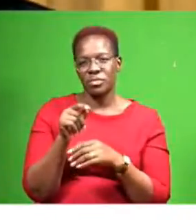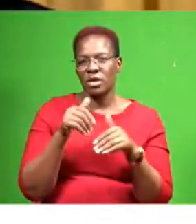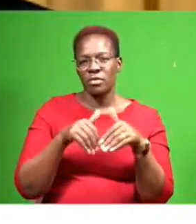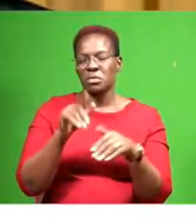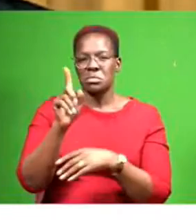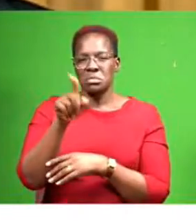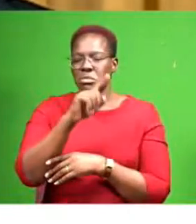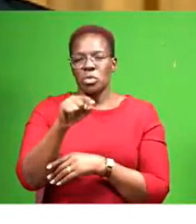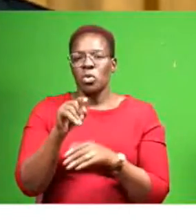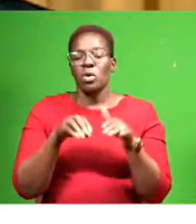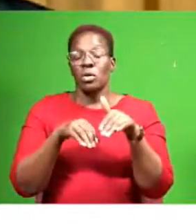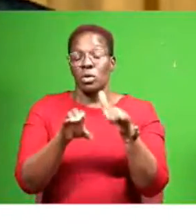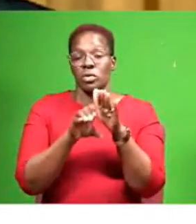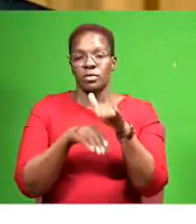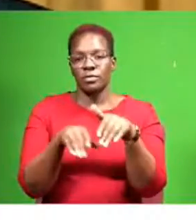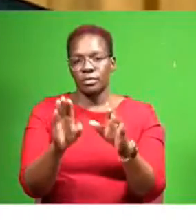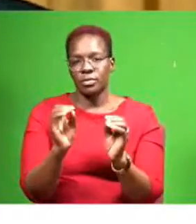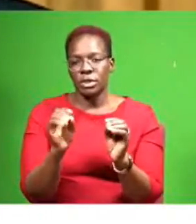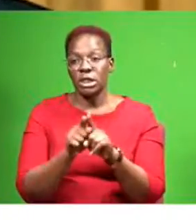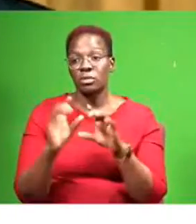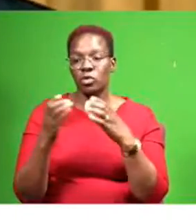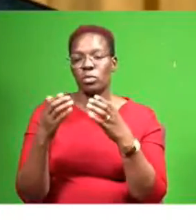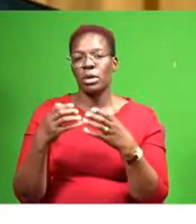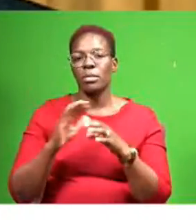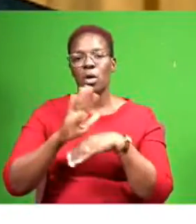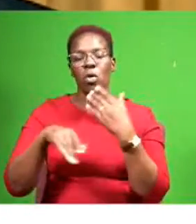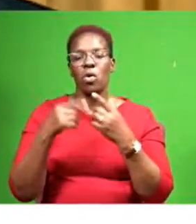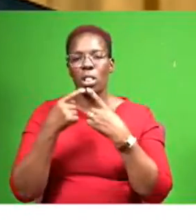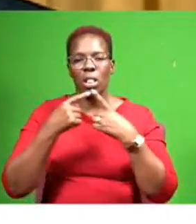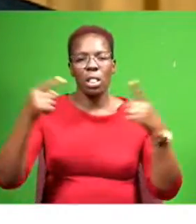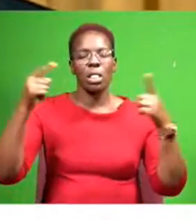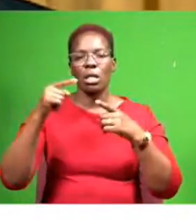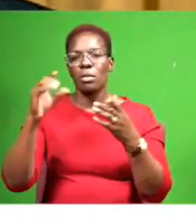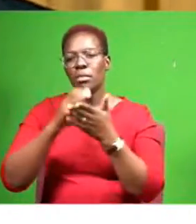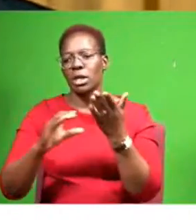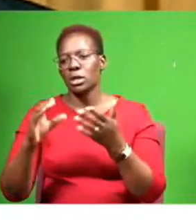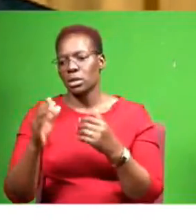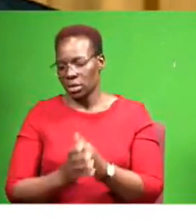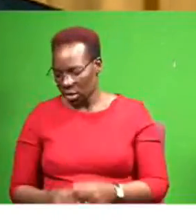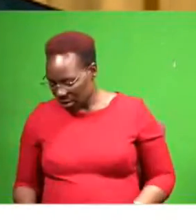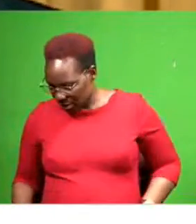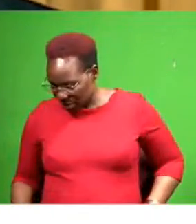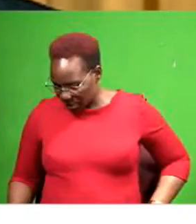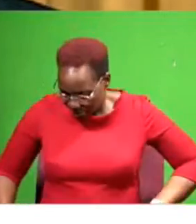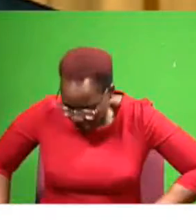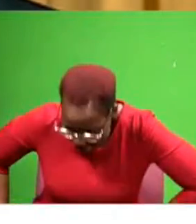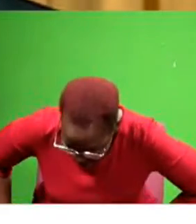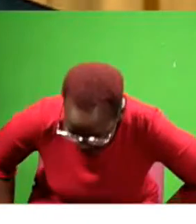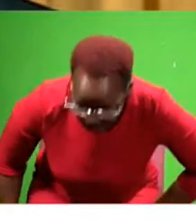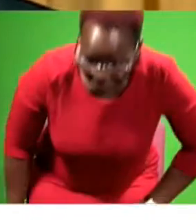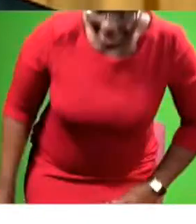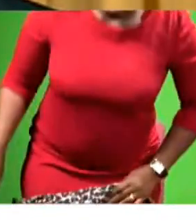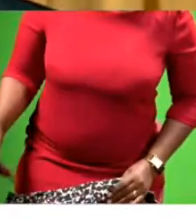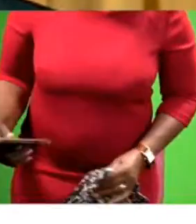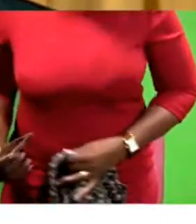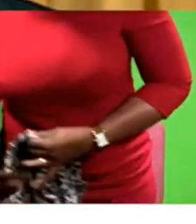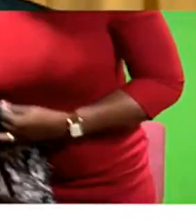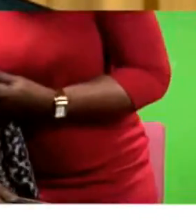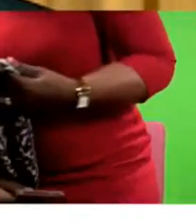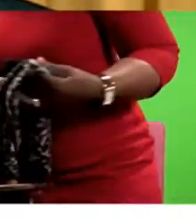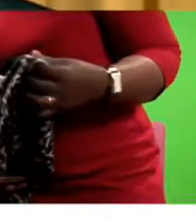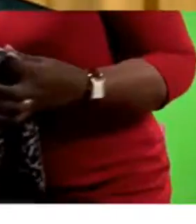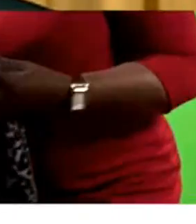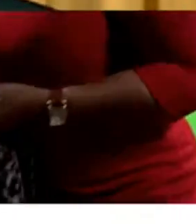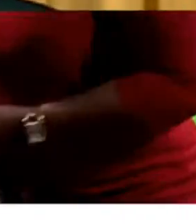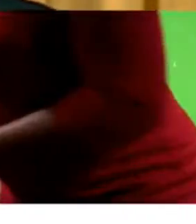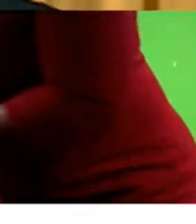unlawful entities. I would partly uphold the declarations at paragraph 784, Roman 5, and Roman 6, and